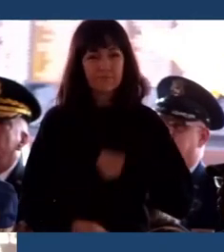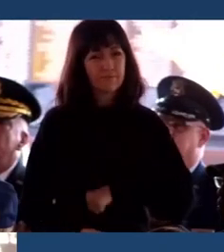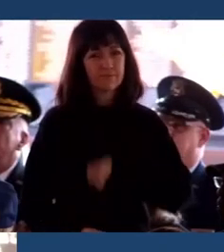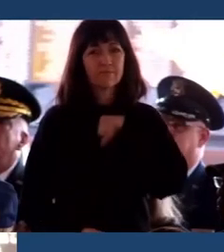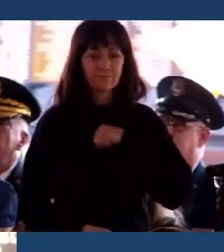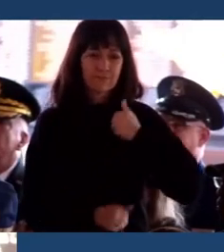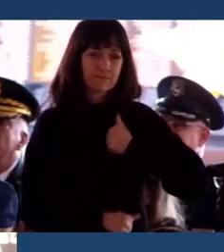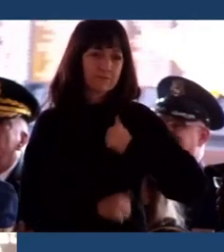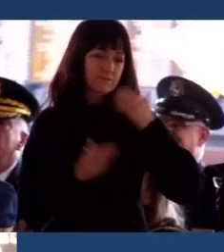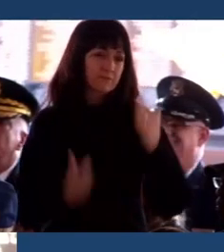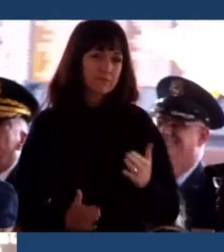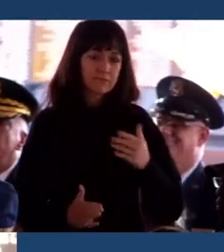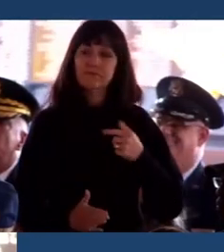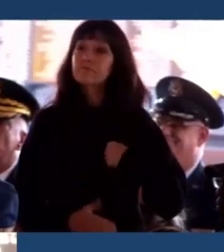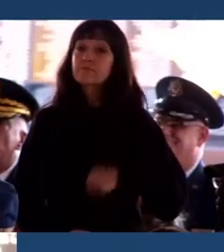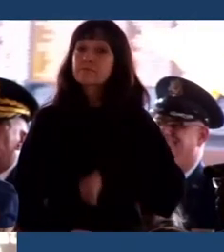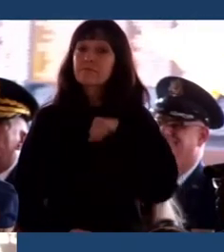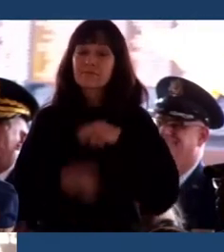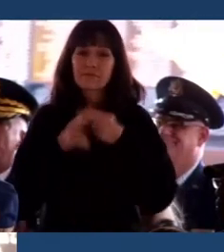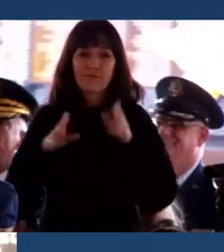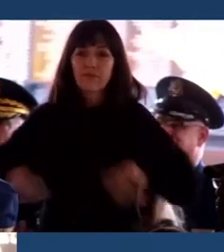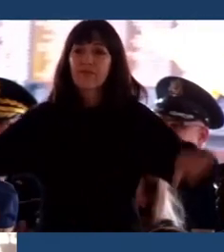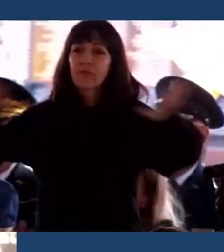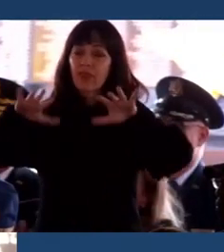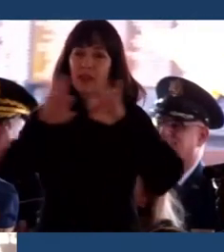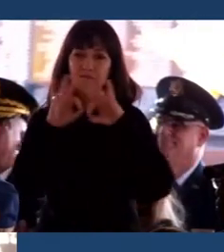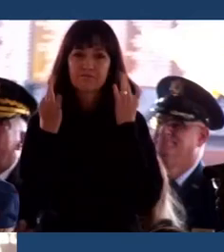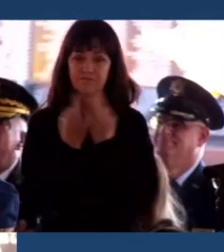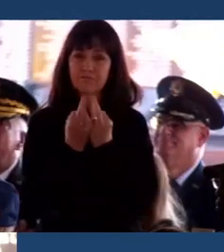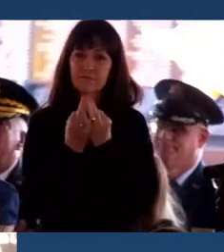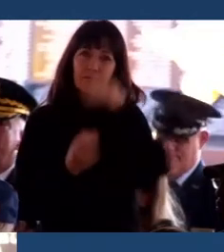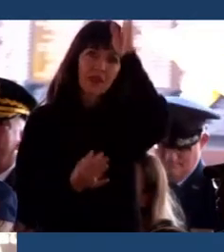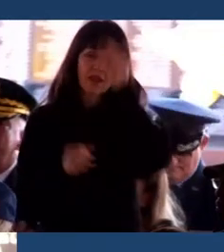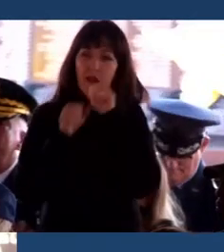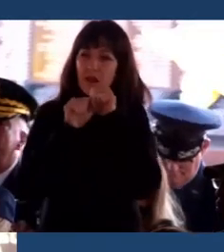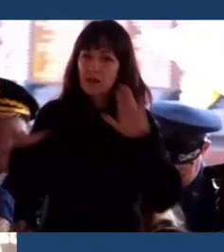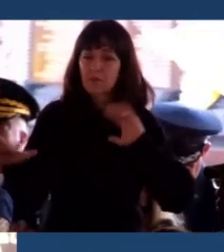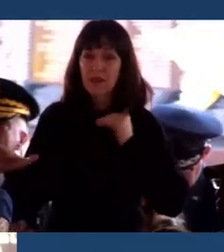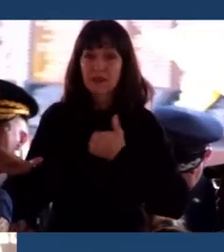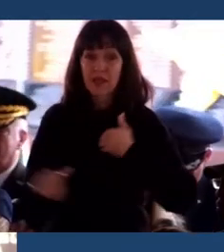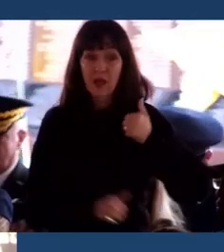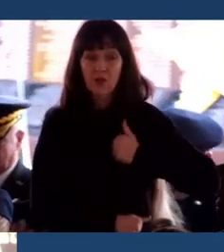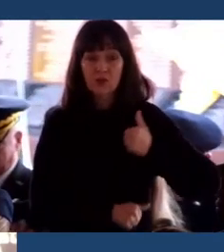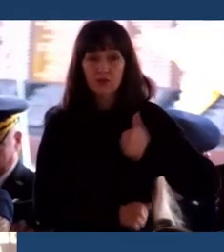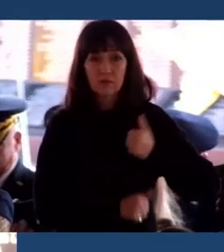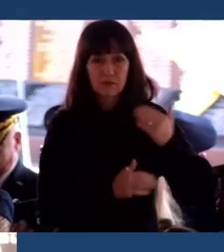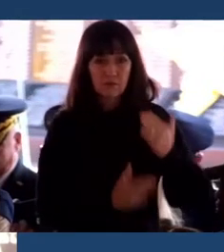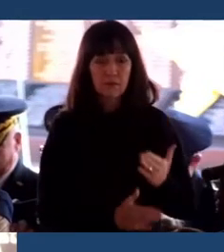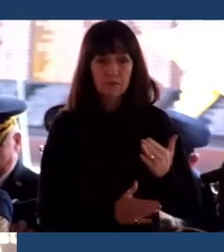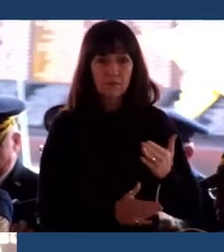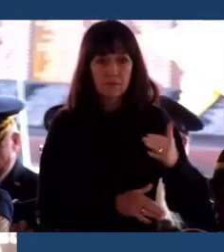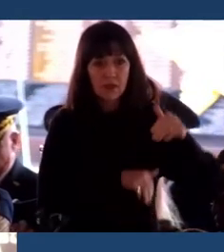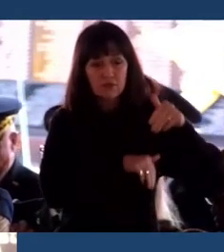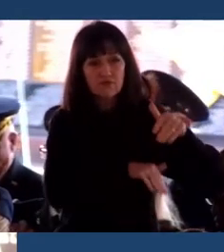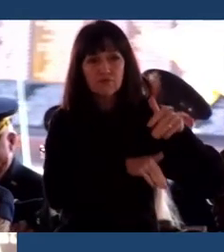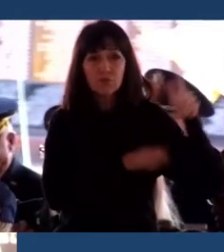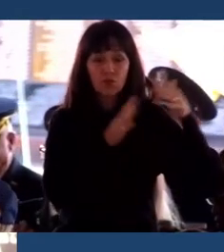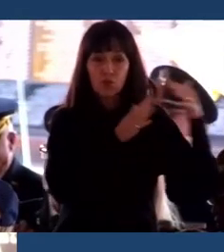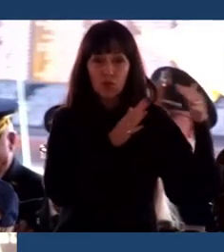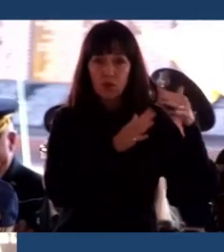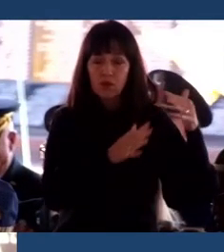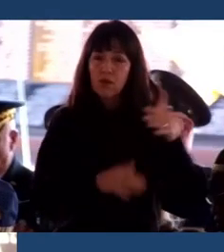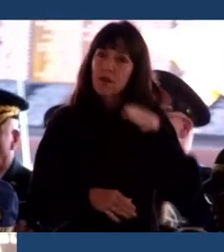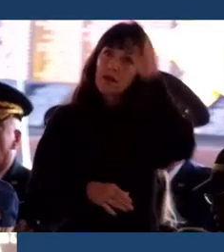call you all family. May God bless our troops. May God bless our beautiful state